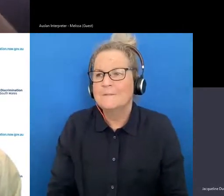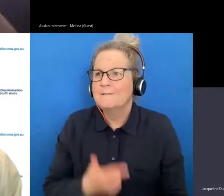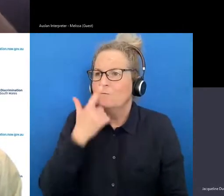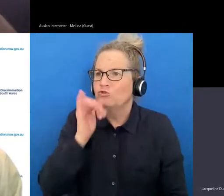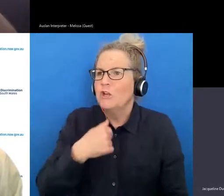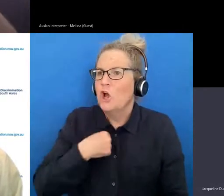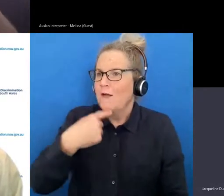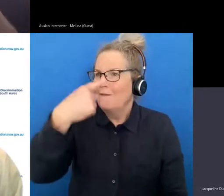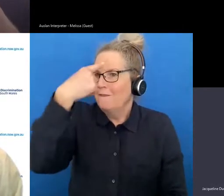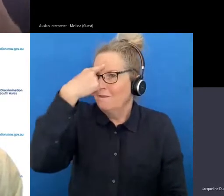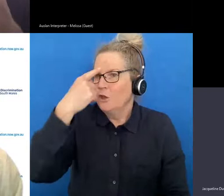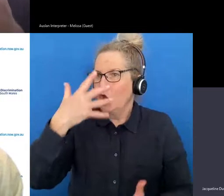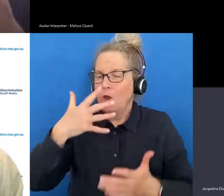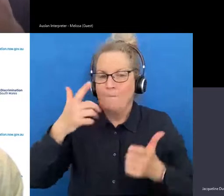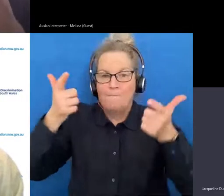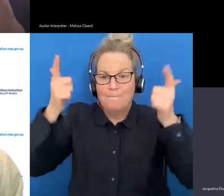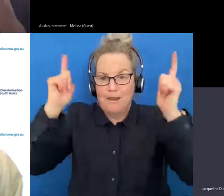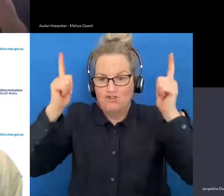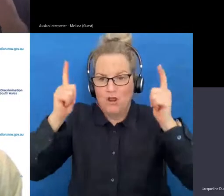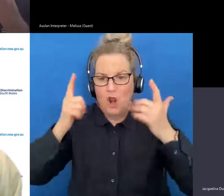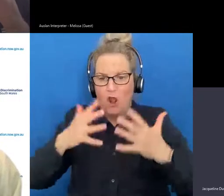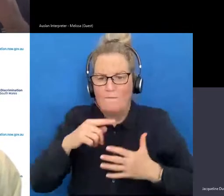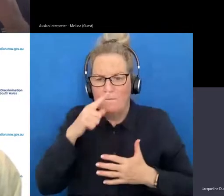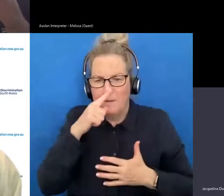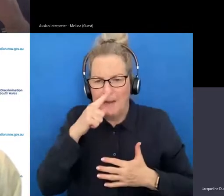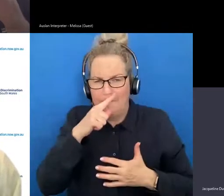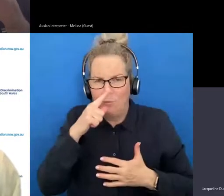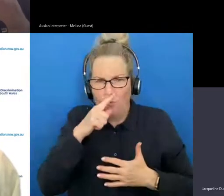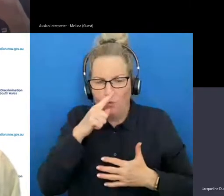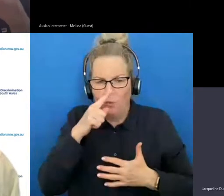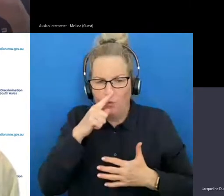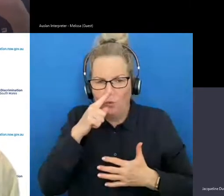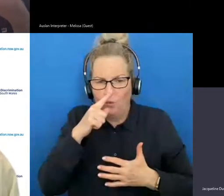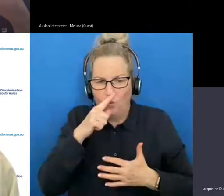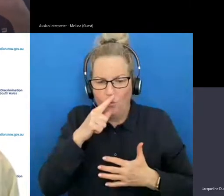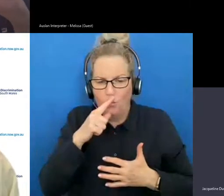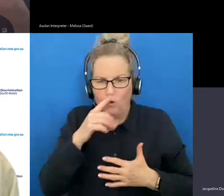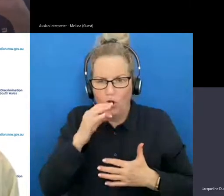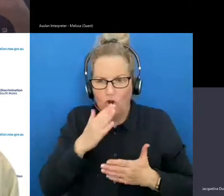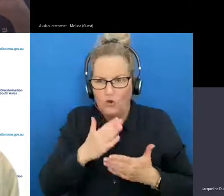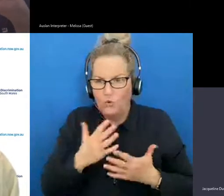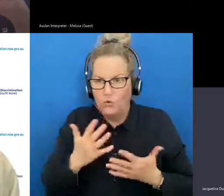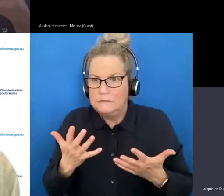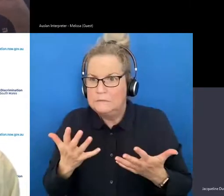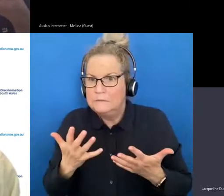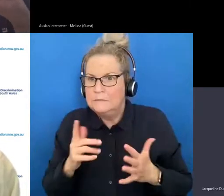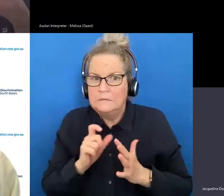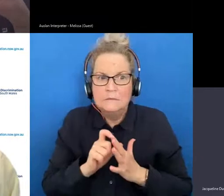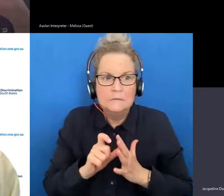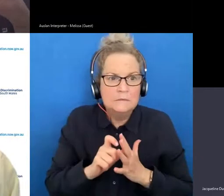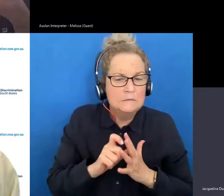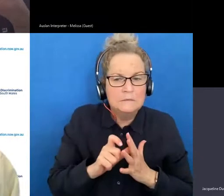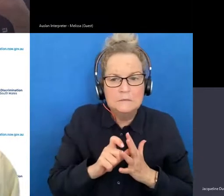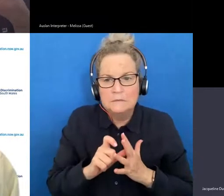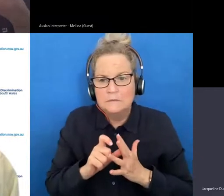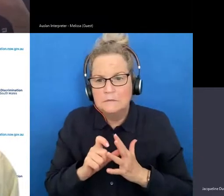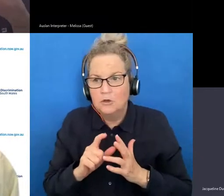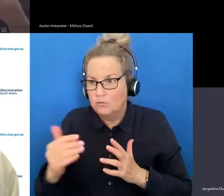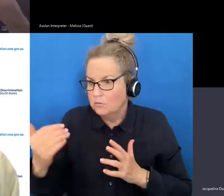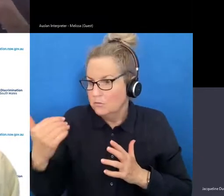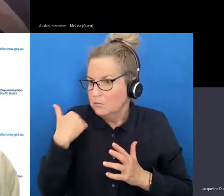of people don't understand or don't know where to go to when someone needs a workplace